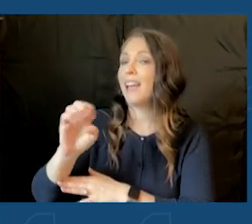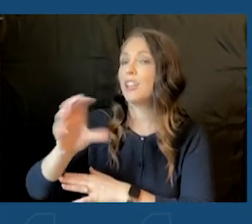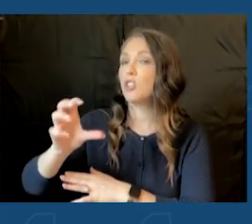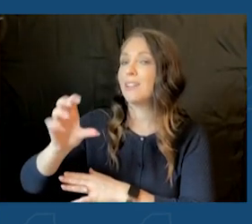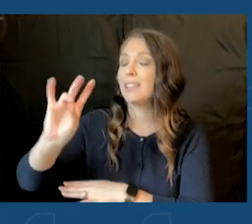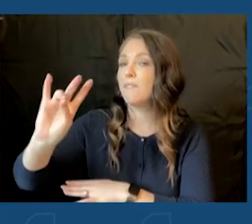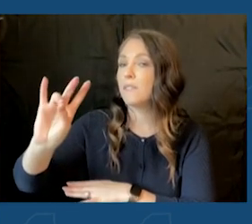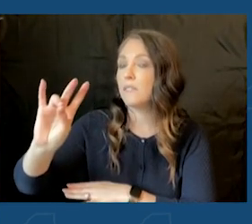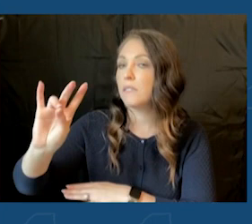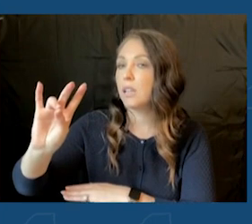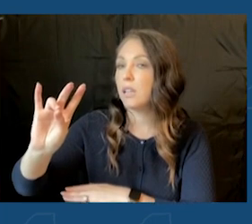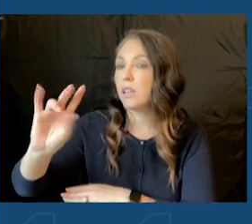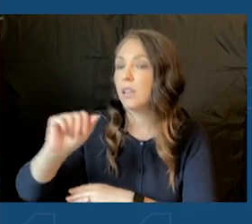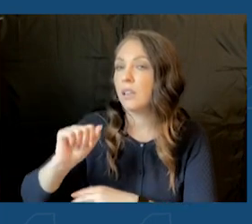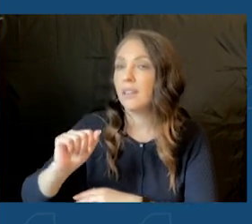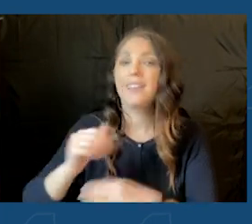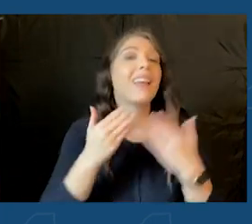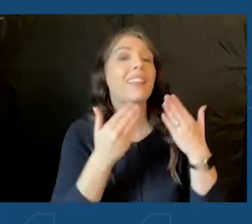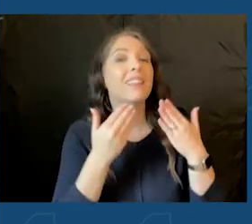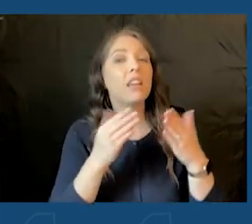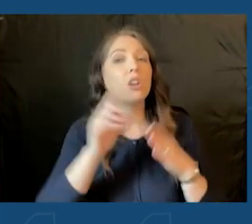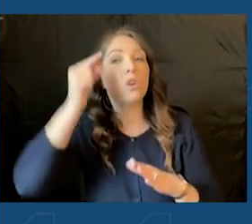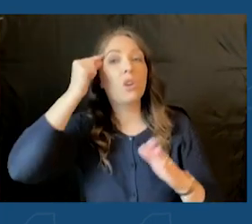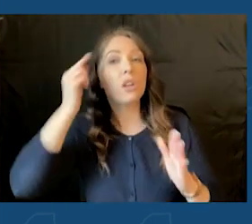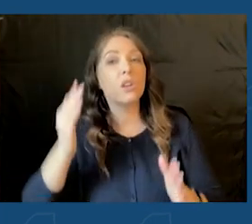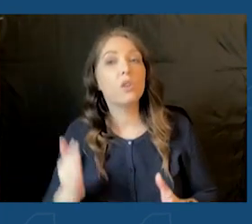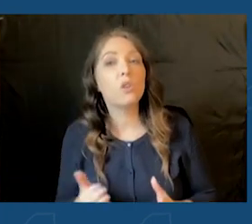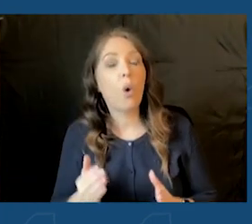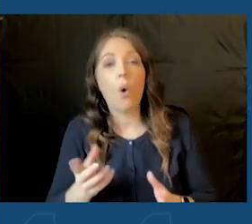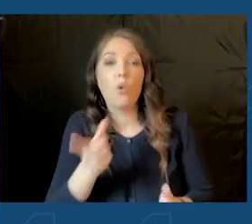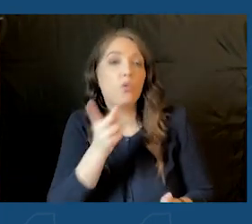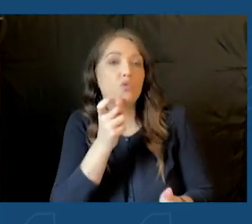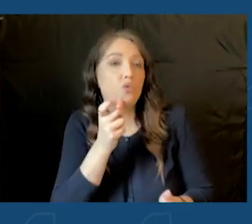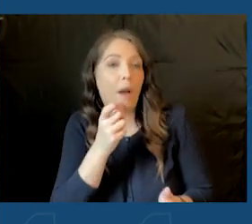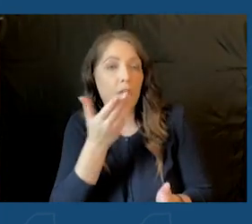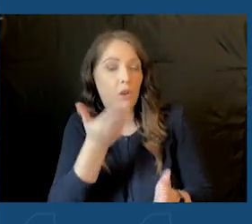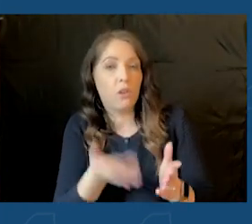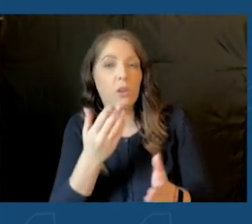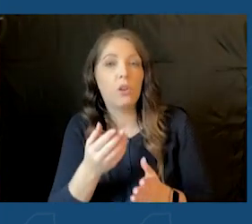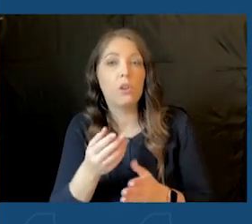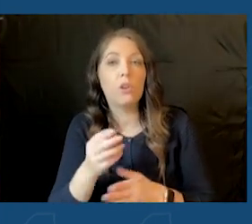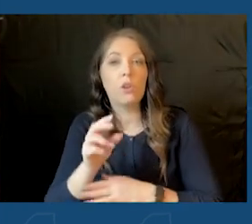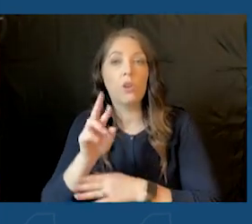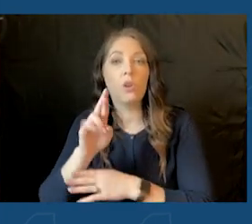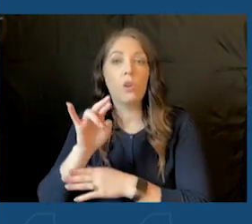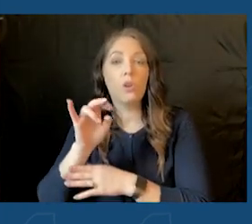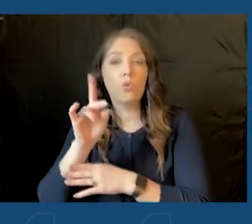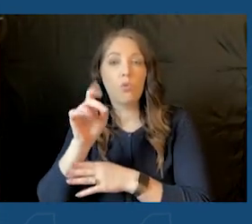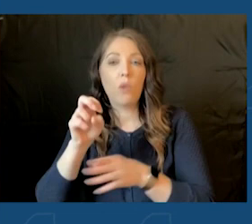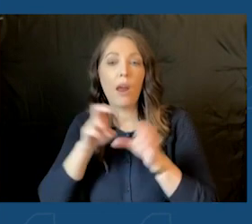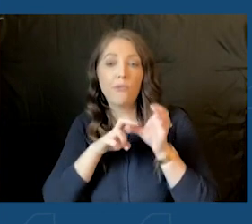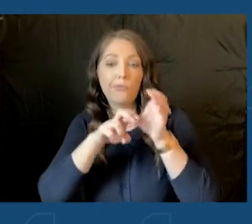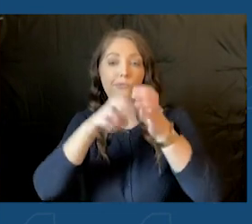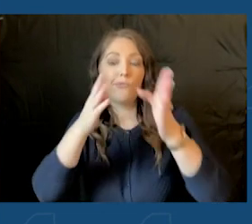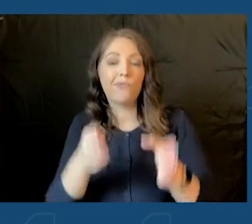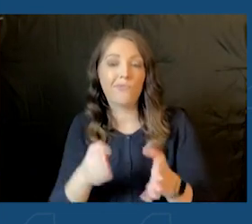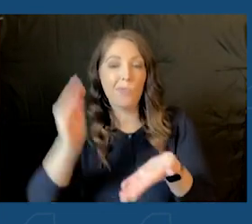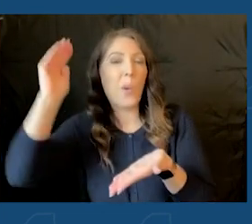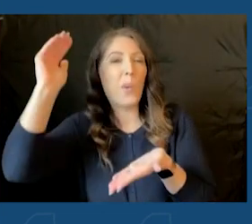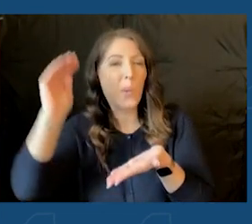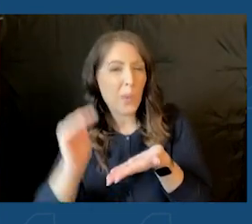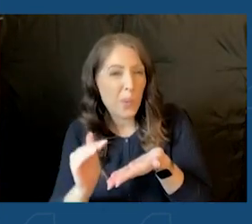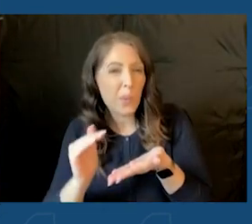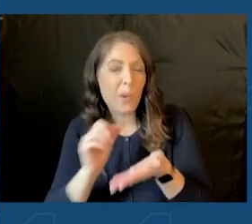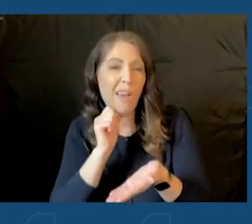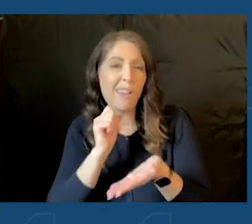Hi, thank you. Governor, or whoever this applies to, ridership is down, it's been down, and it hasn't fully come back since the pandemic. Your